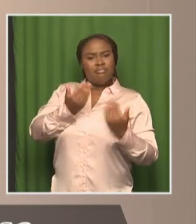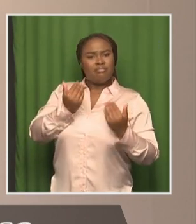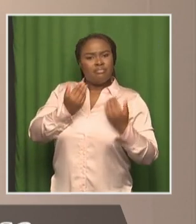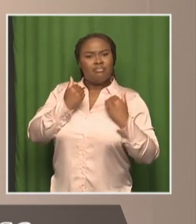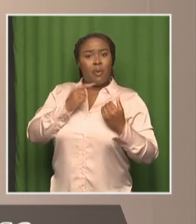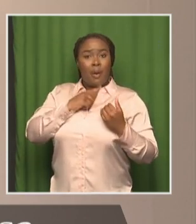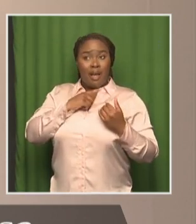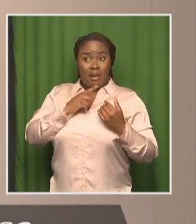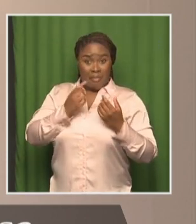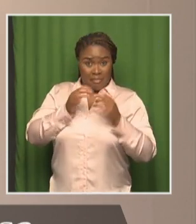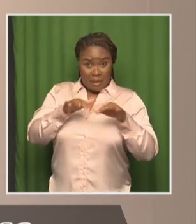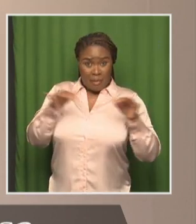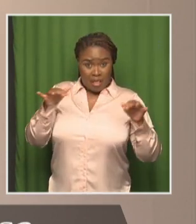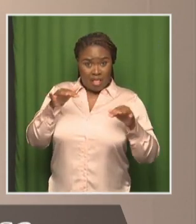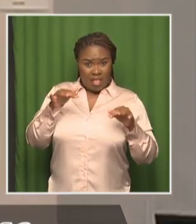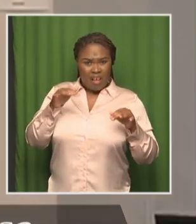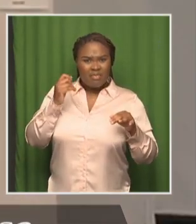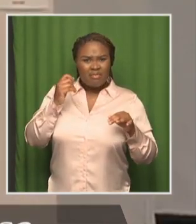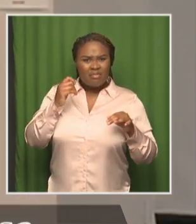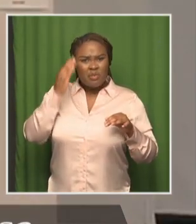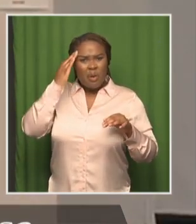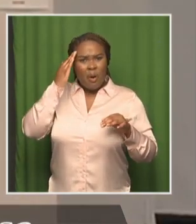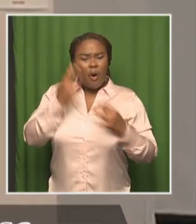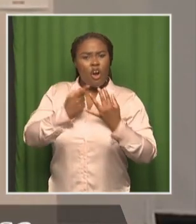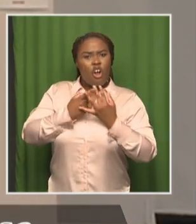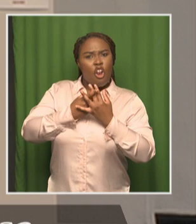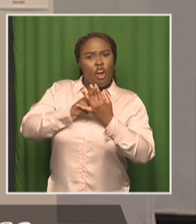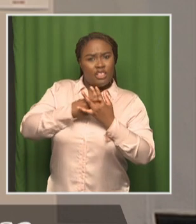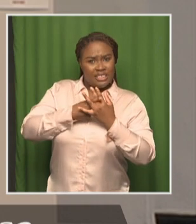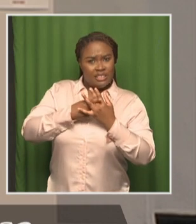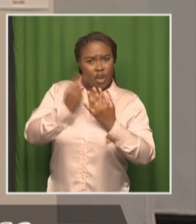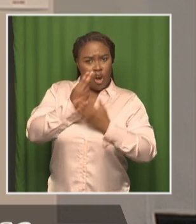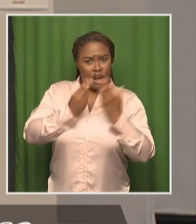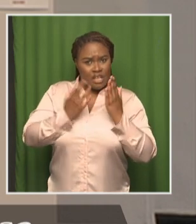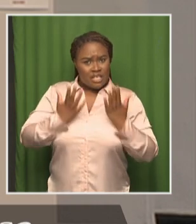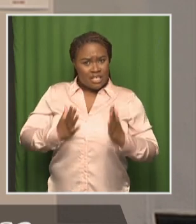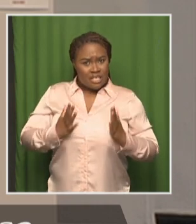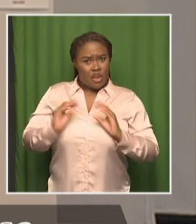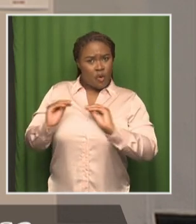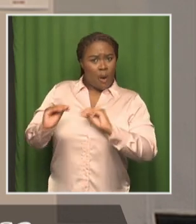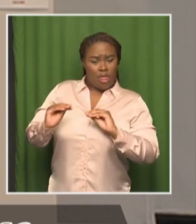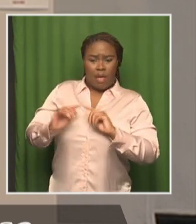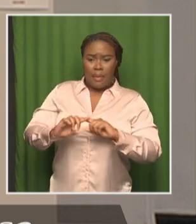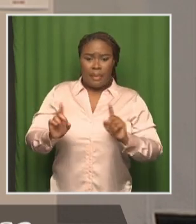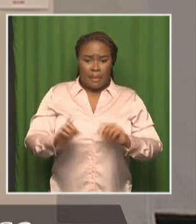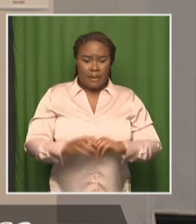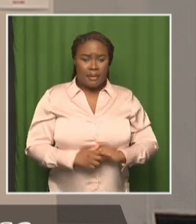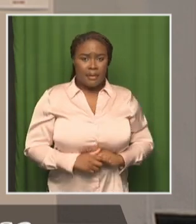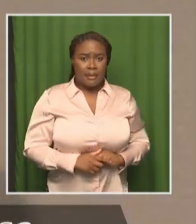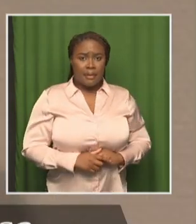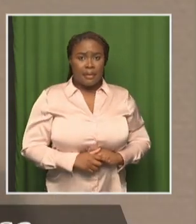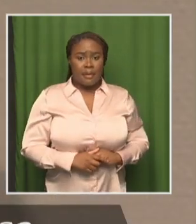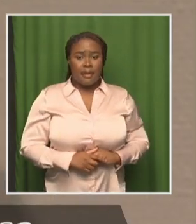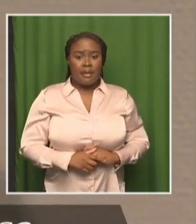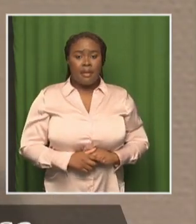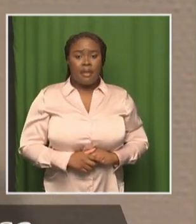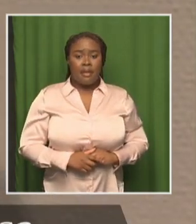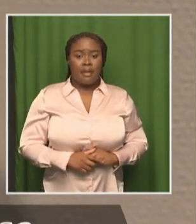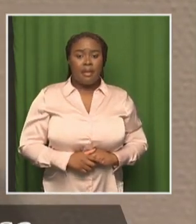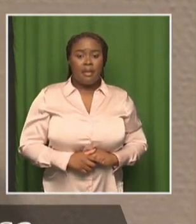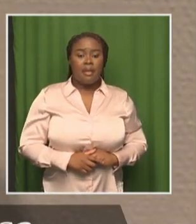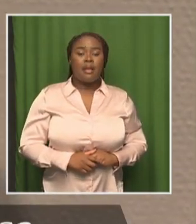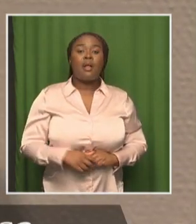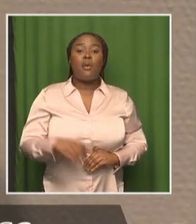is glass, like you get glass artists. The artist first had to overcome the challenge of balancing the